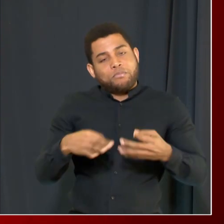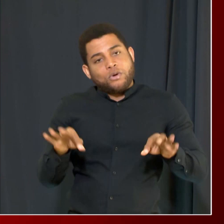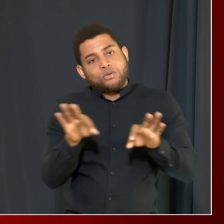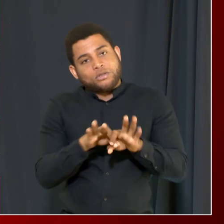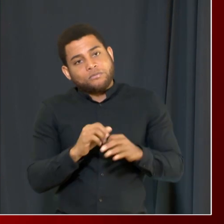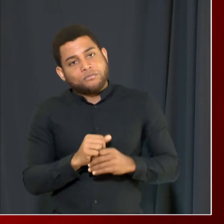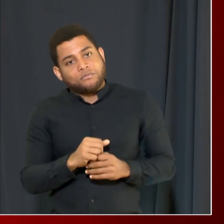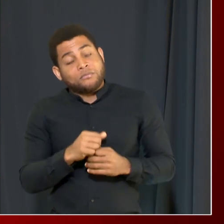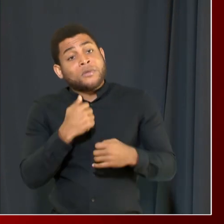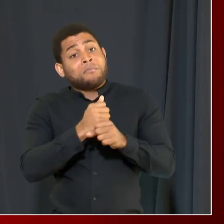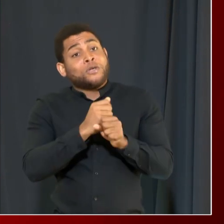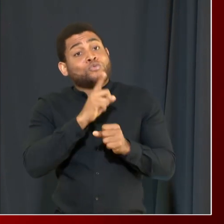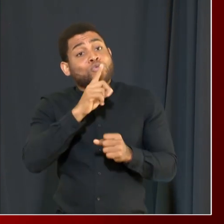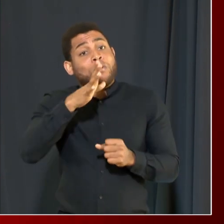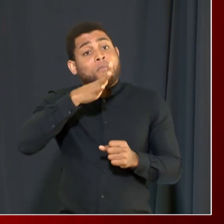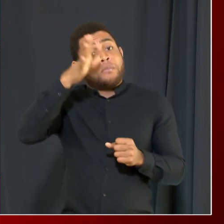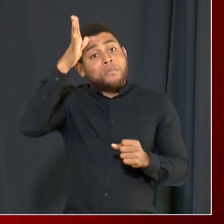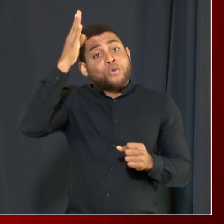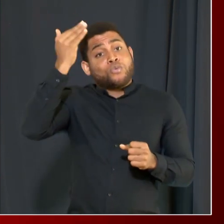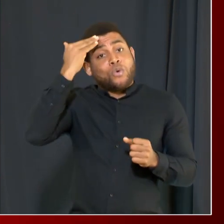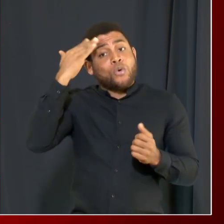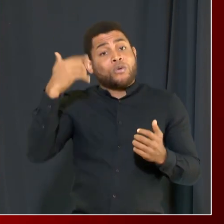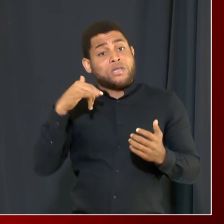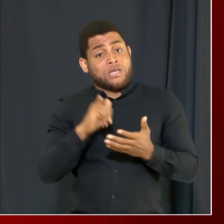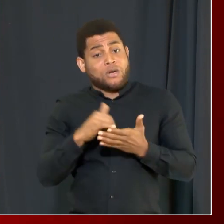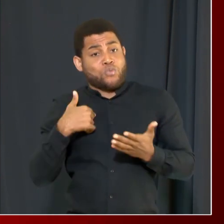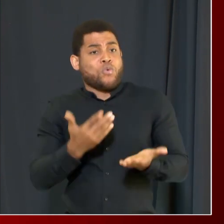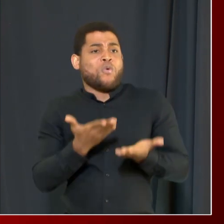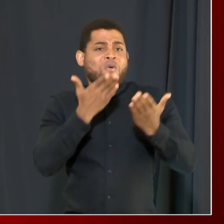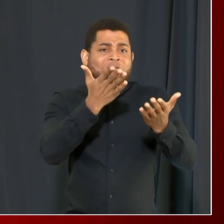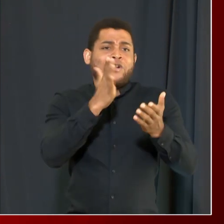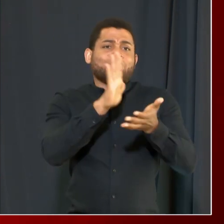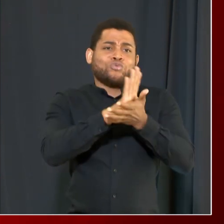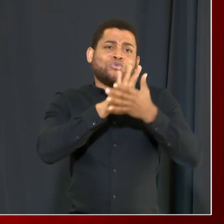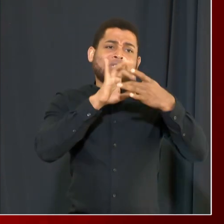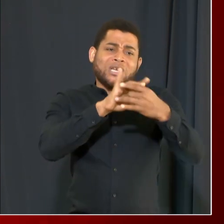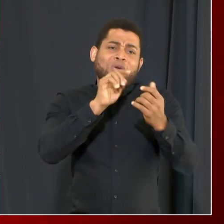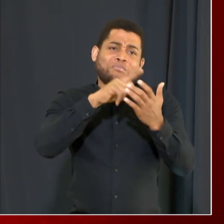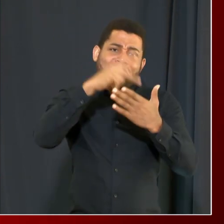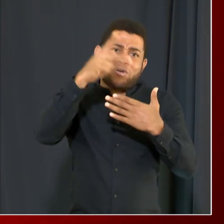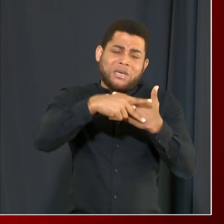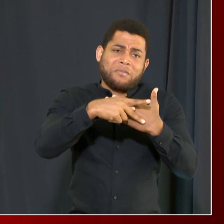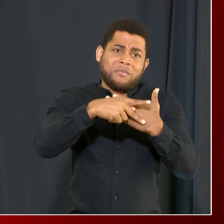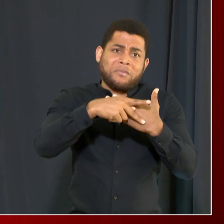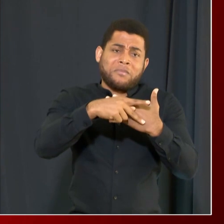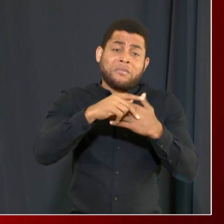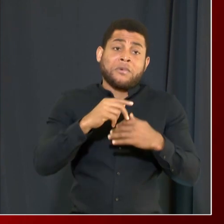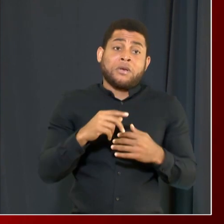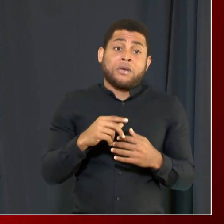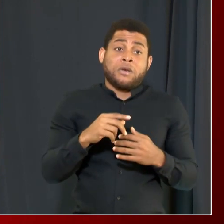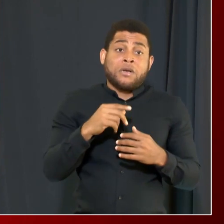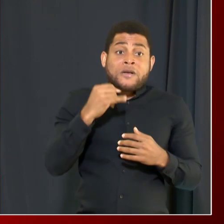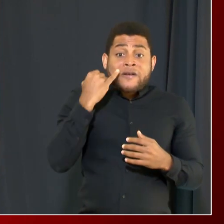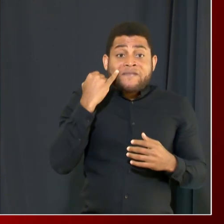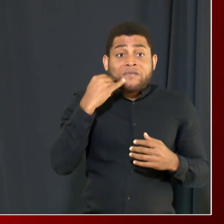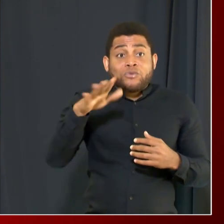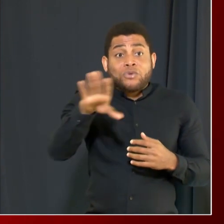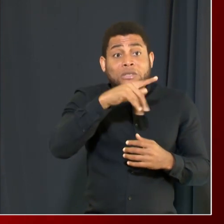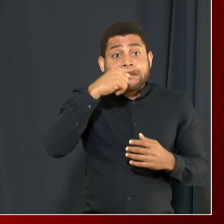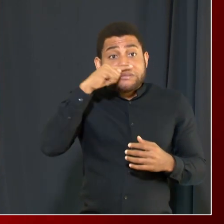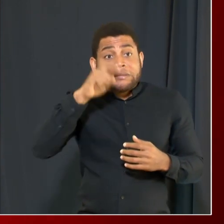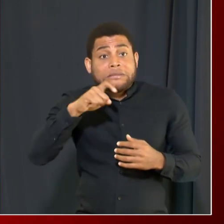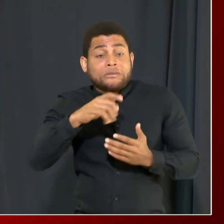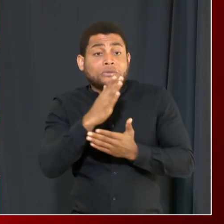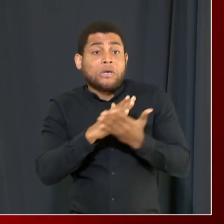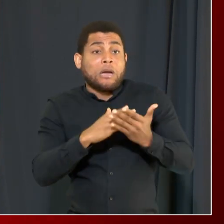we offer a School Connect program, and you should talk to your school if your child needs some individualized